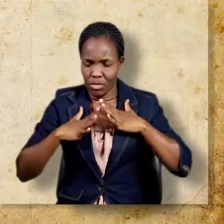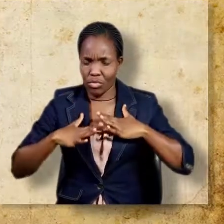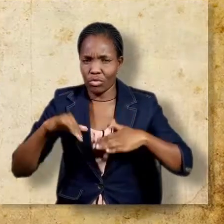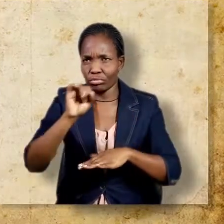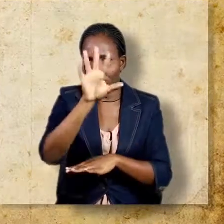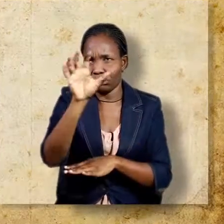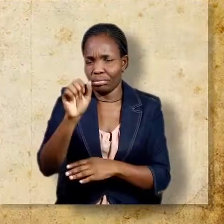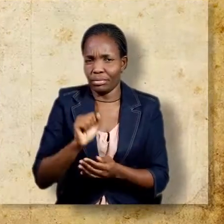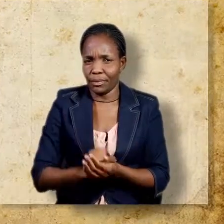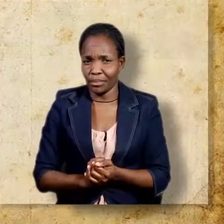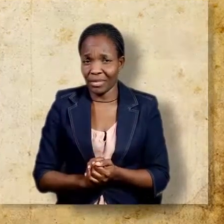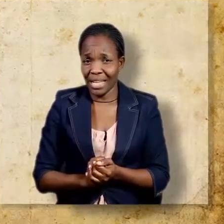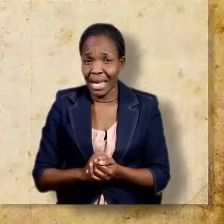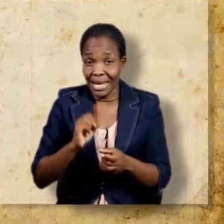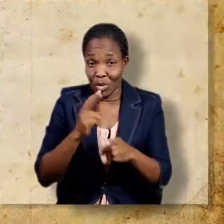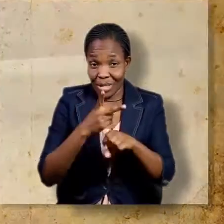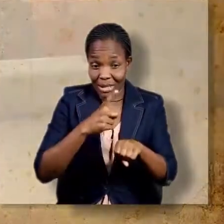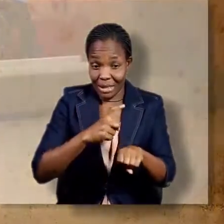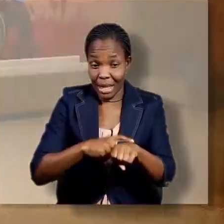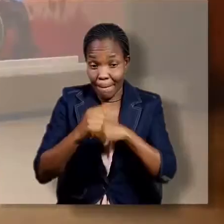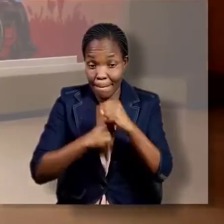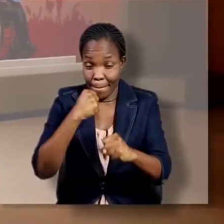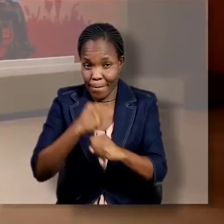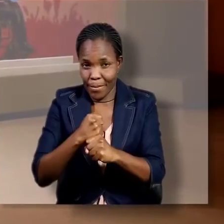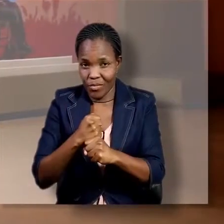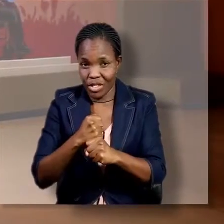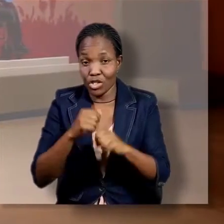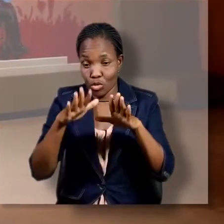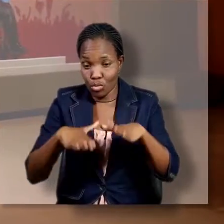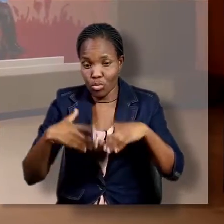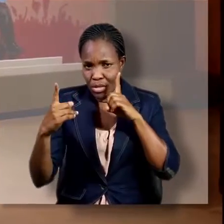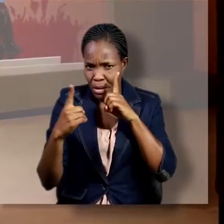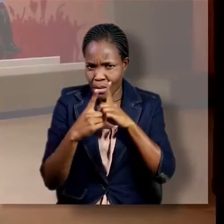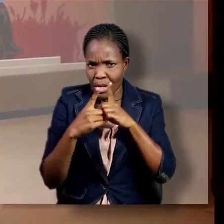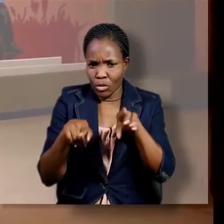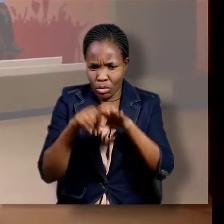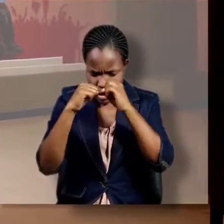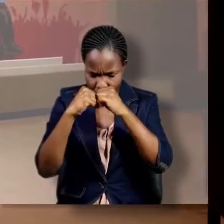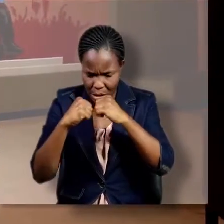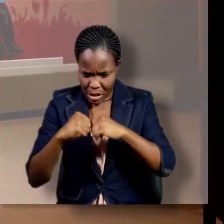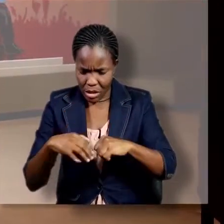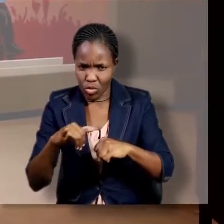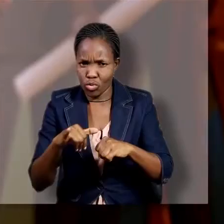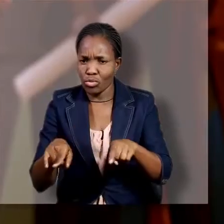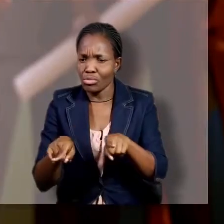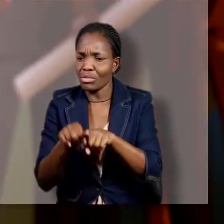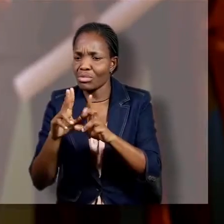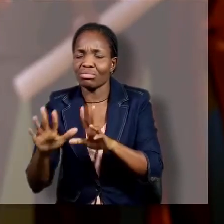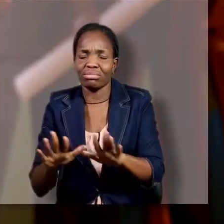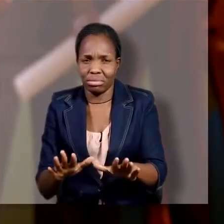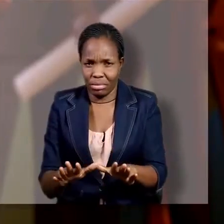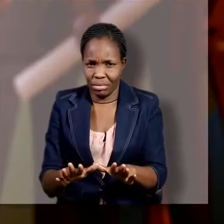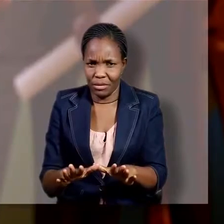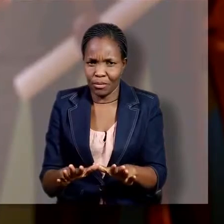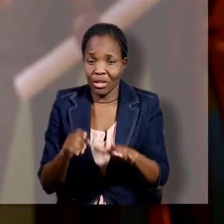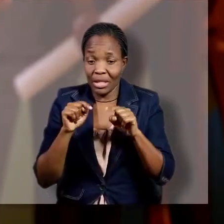Africa. Twice a year, the Assembly of the African Union meets to make decisions that affect us all. So it